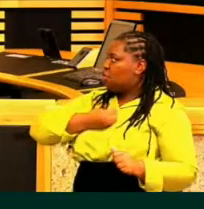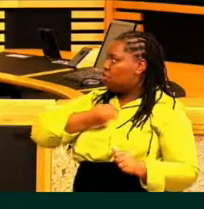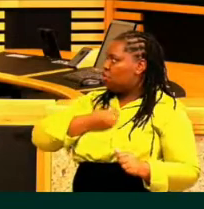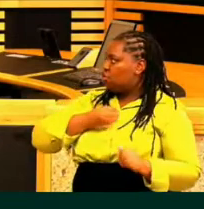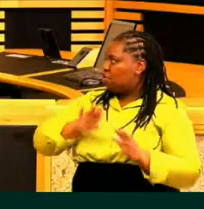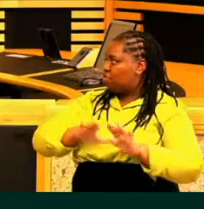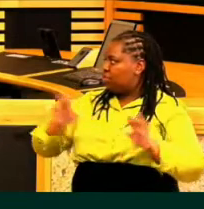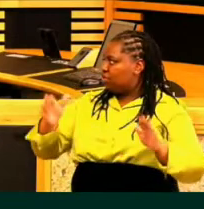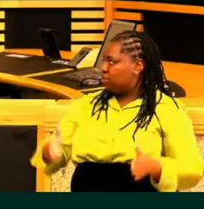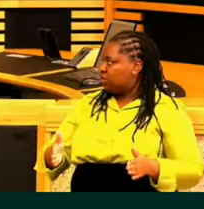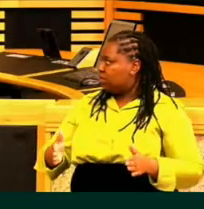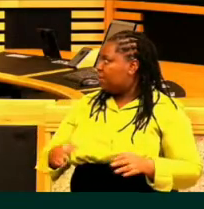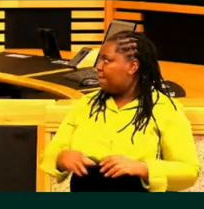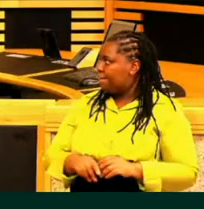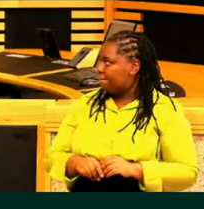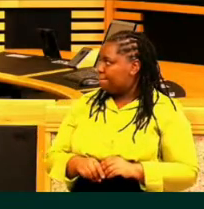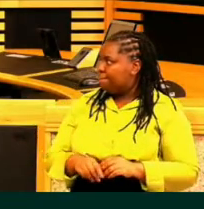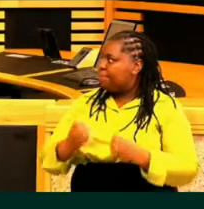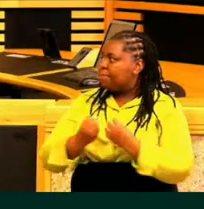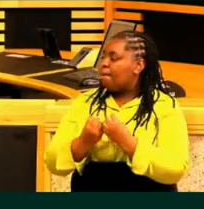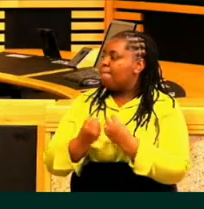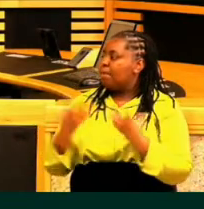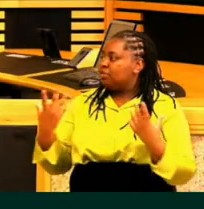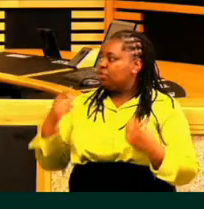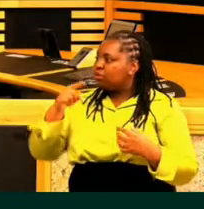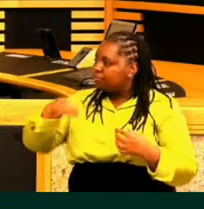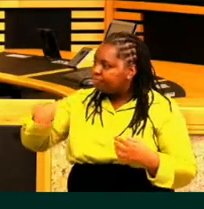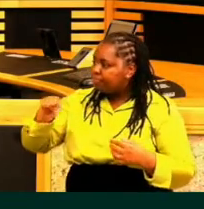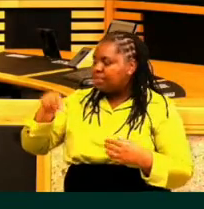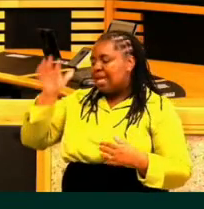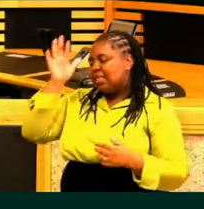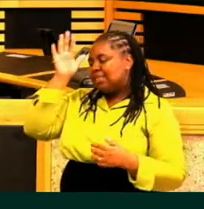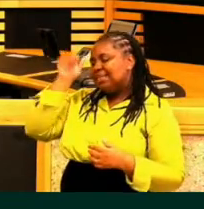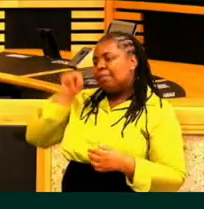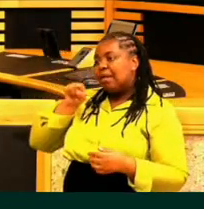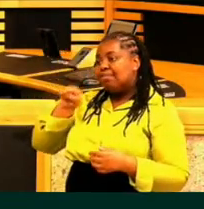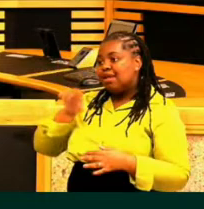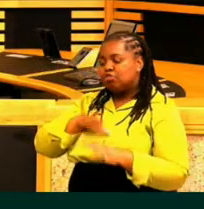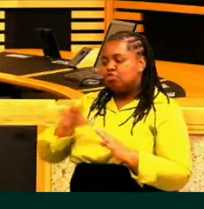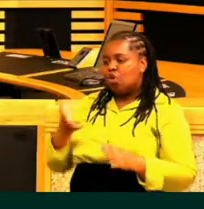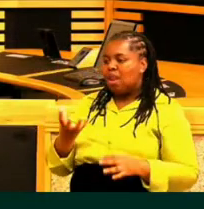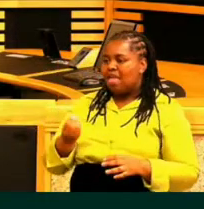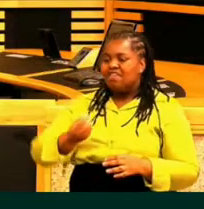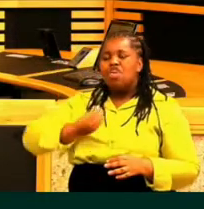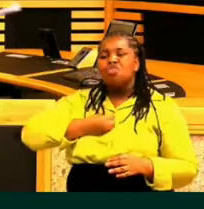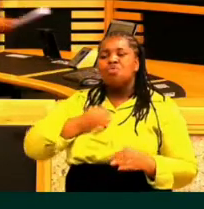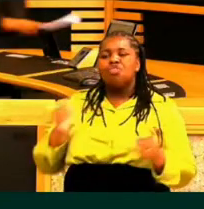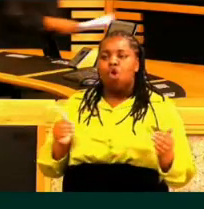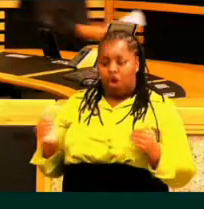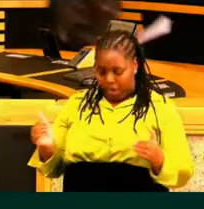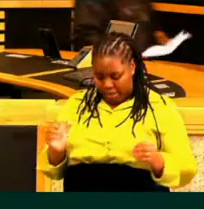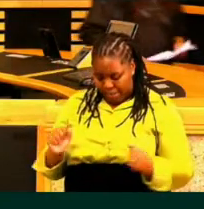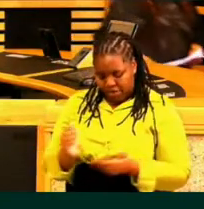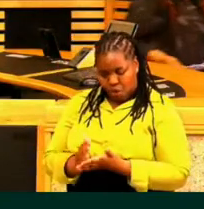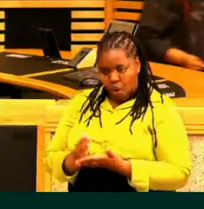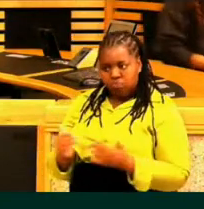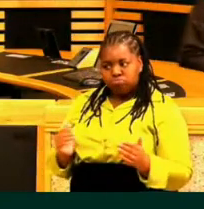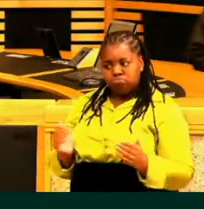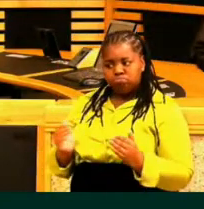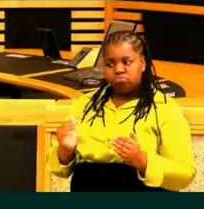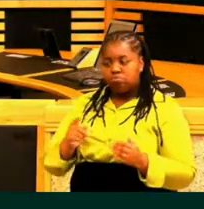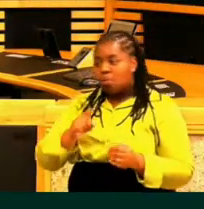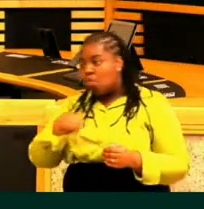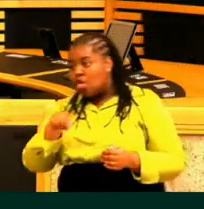municipalities majority of the municipalities in sarapatnam do not have a youth coordinator to coordinate and Champion youth